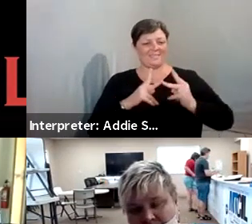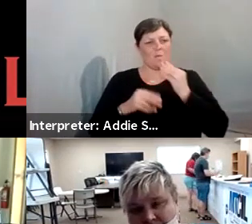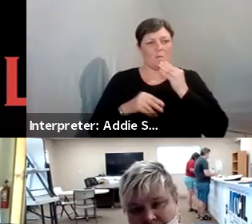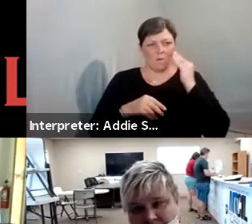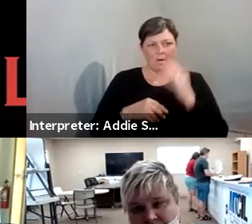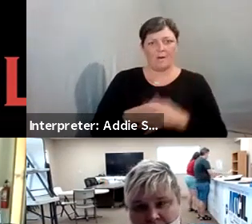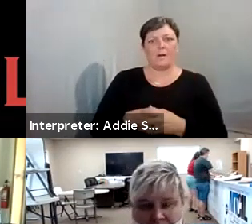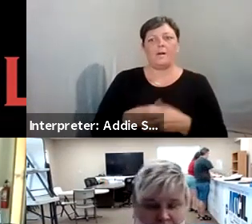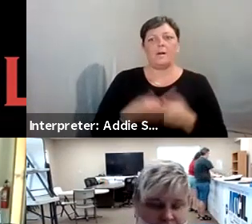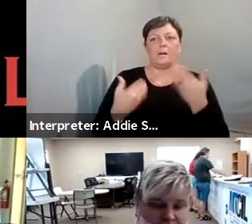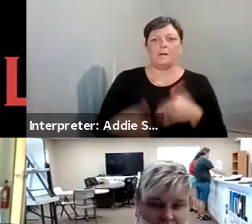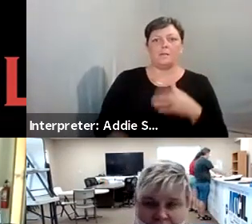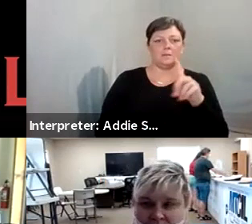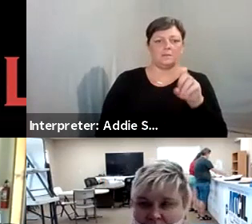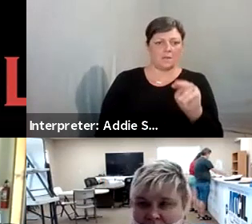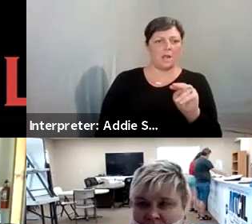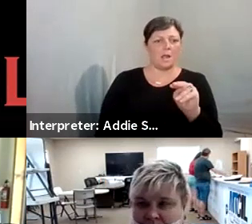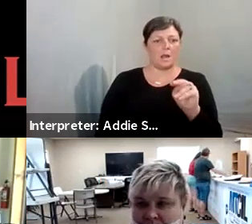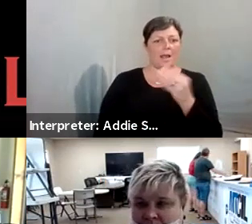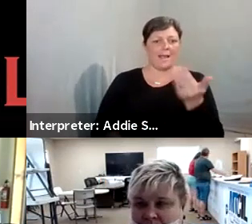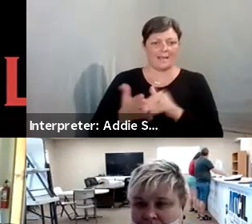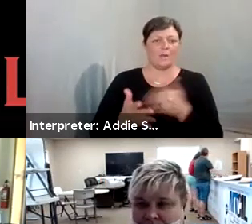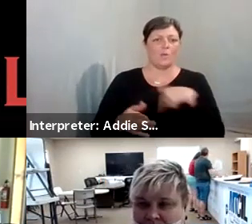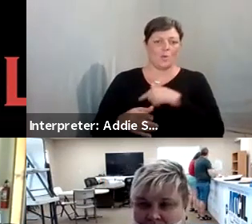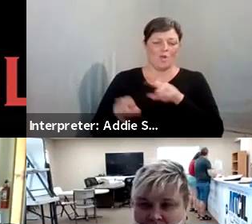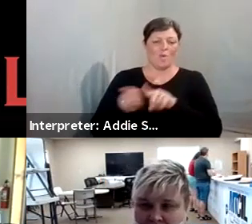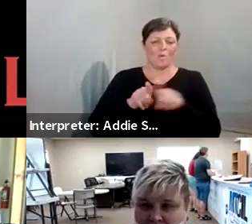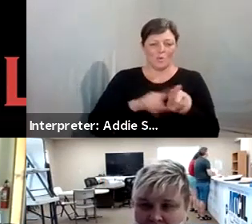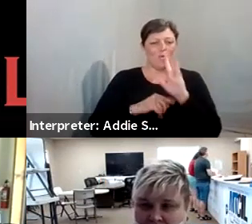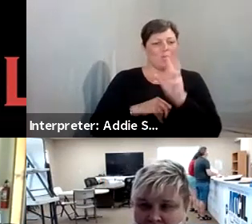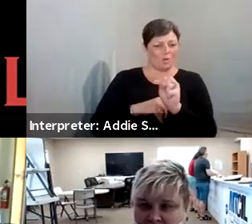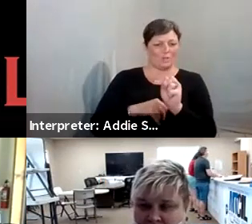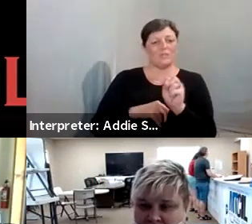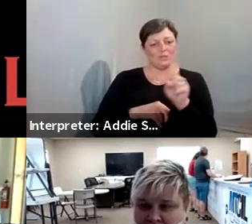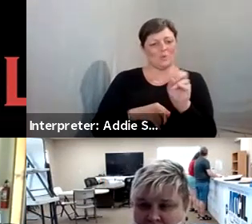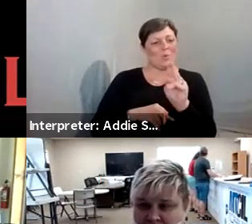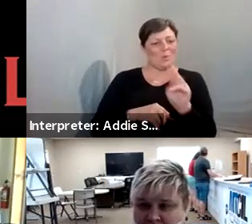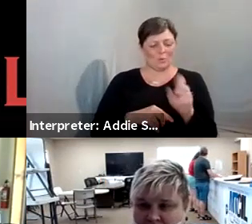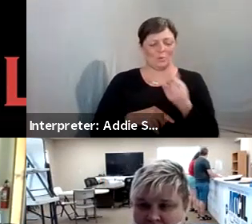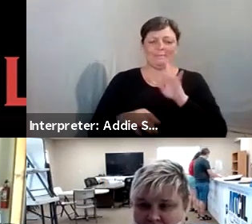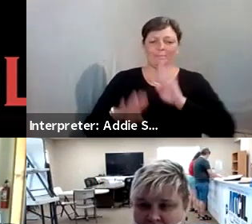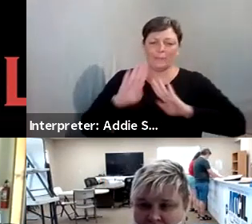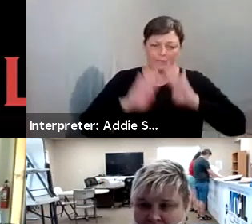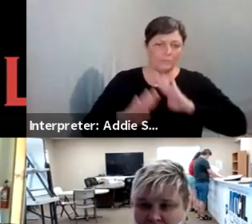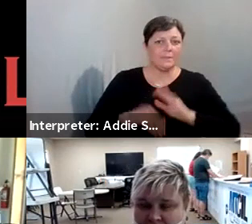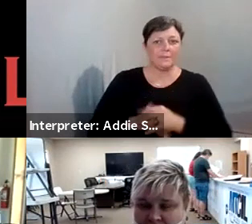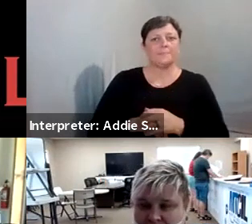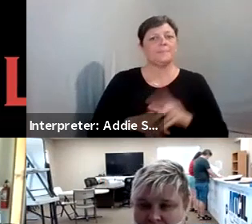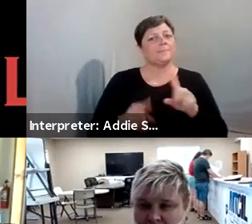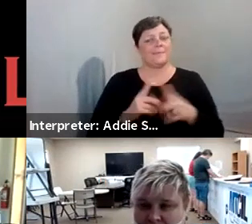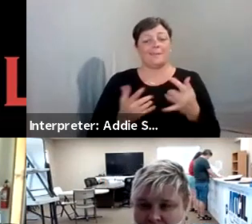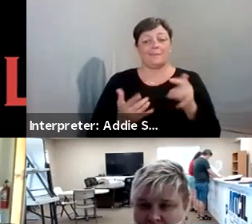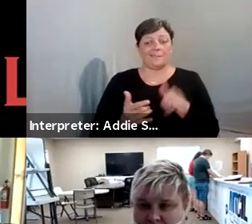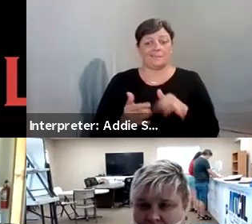this is Donna again. We're also in that orange zone too. And it's really frustrating, but it's the